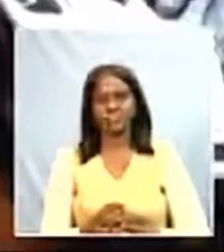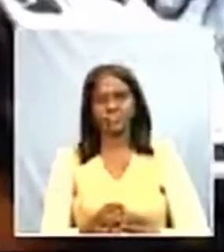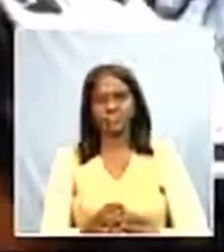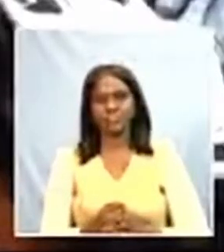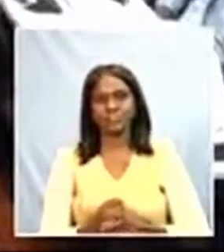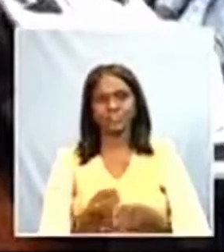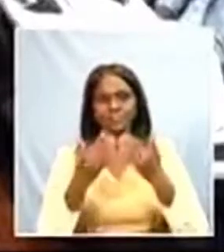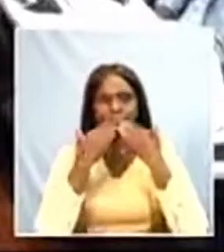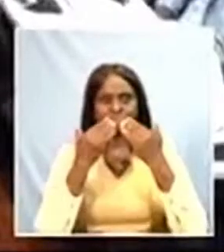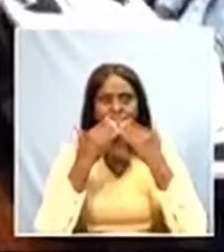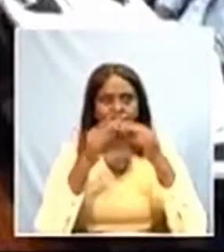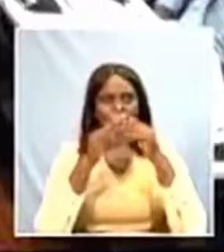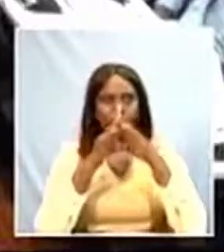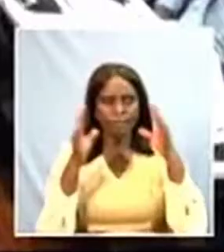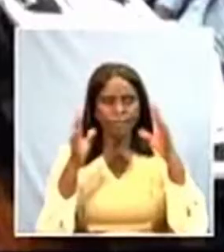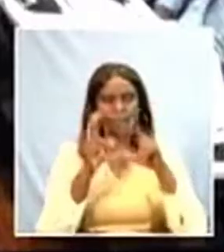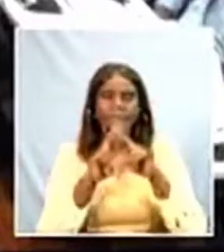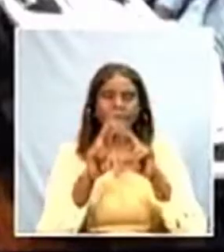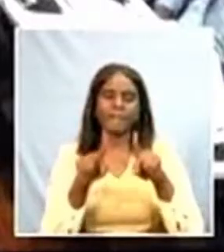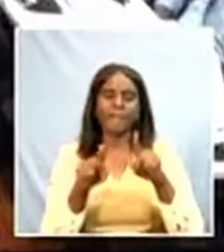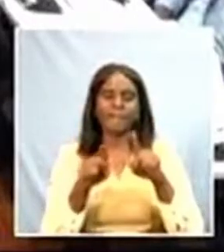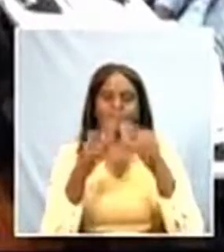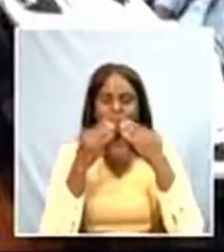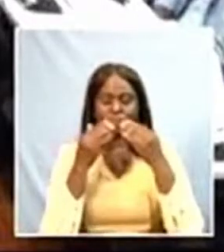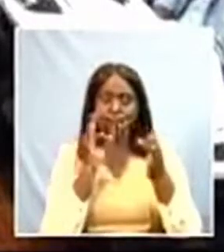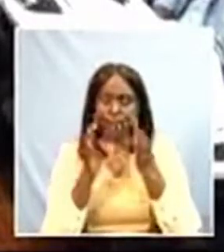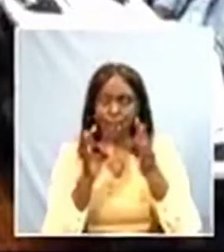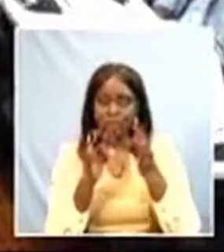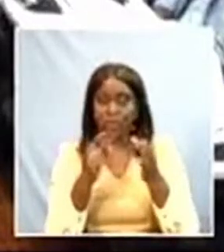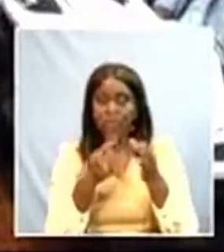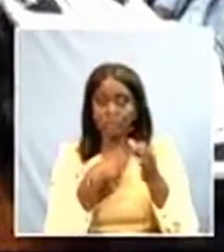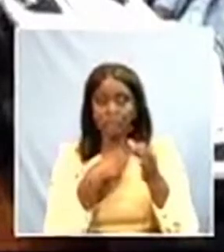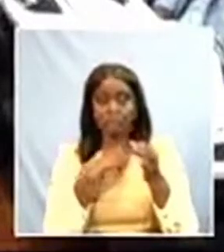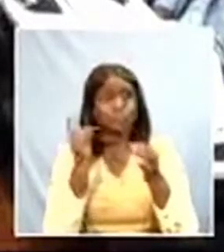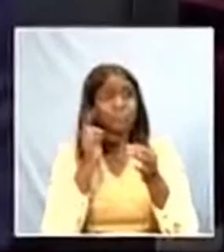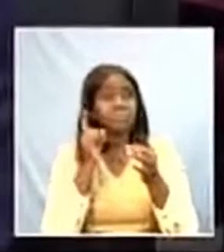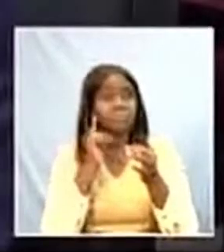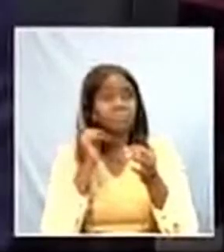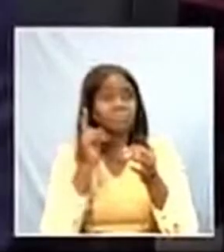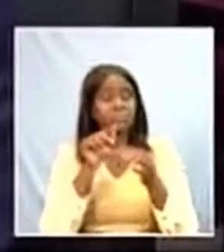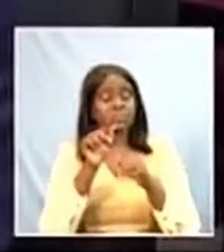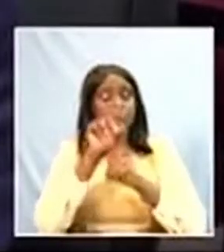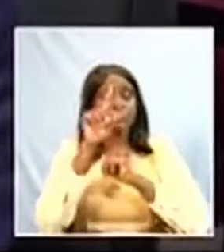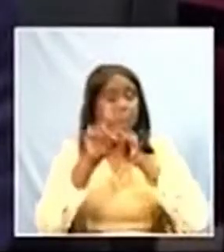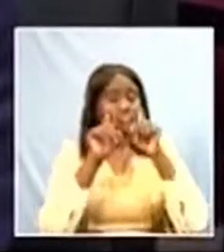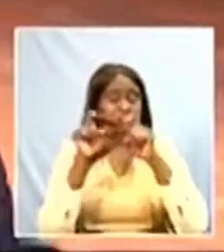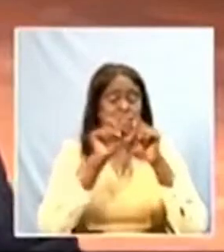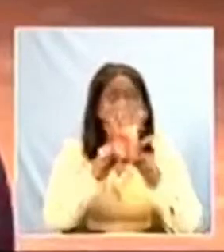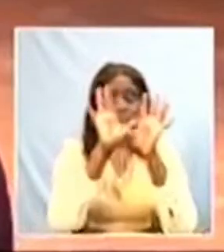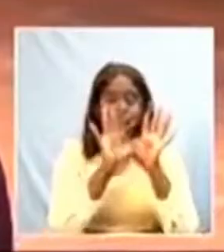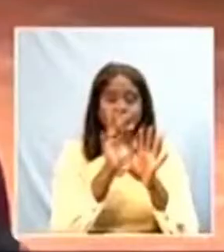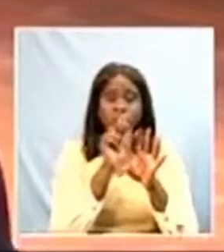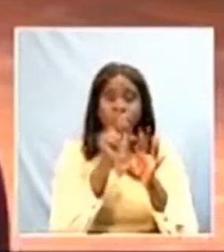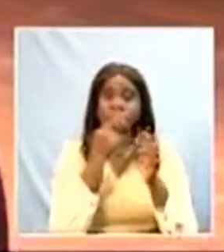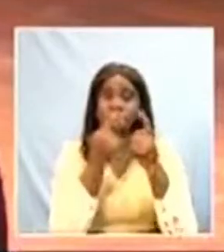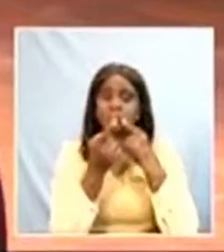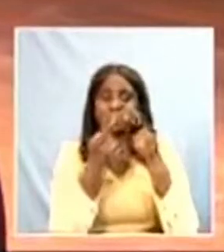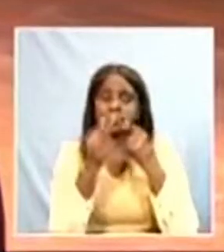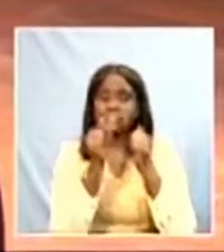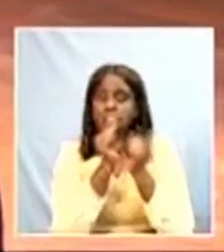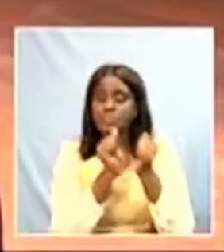Thank you so much, Chairperson. I think if I got the question correct, it's